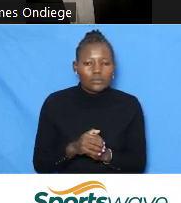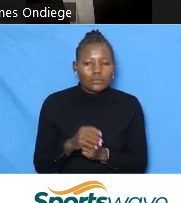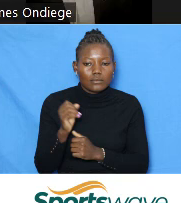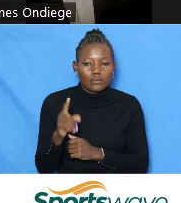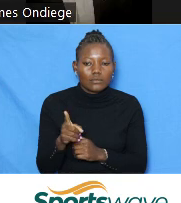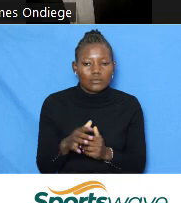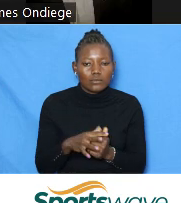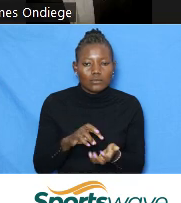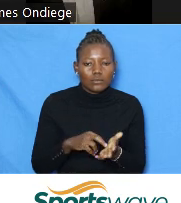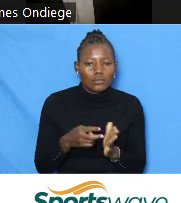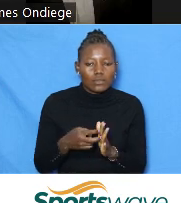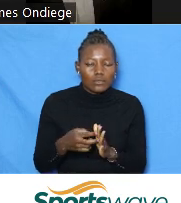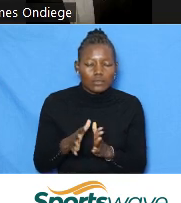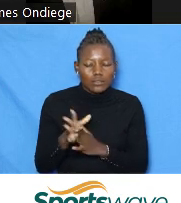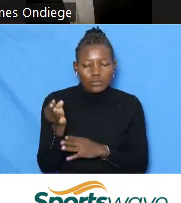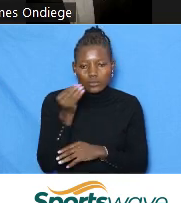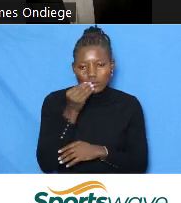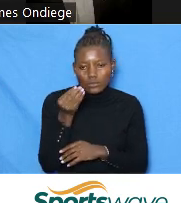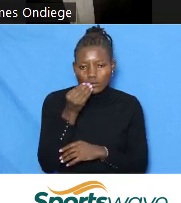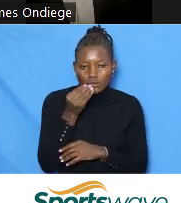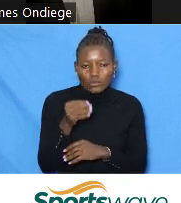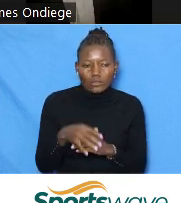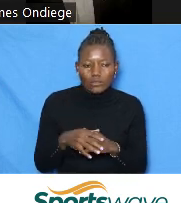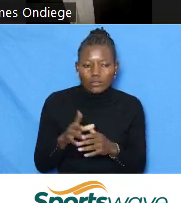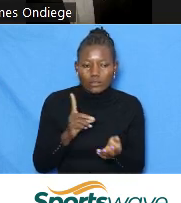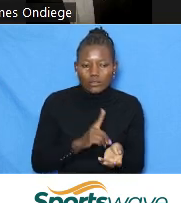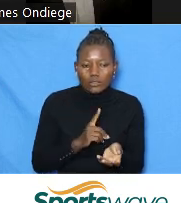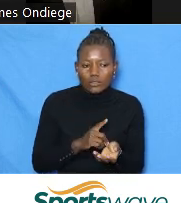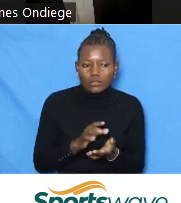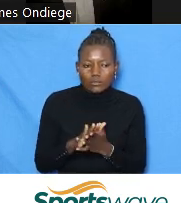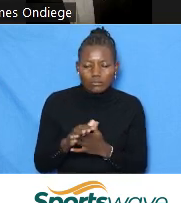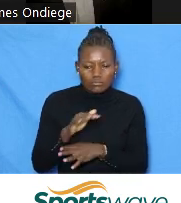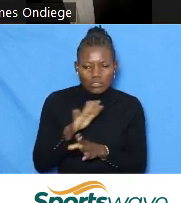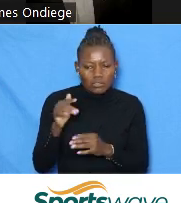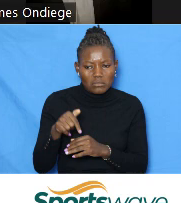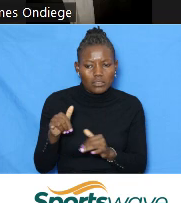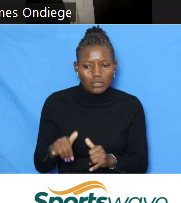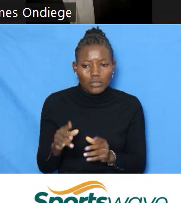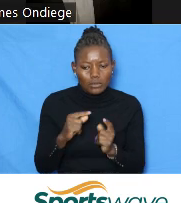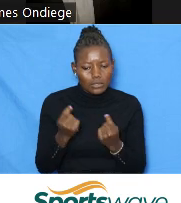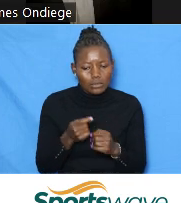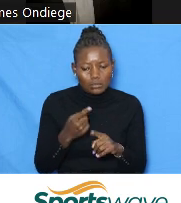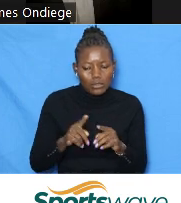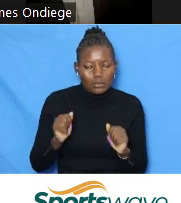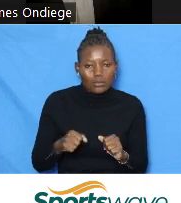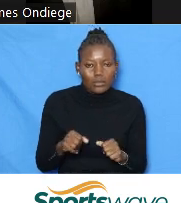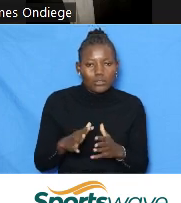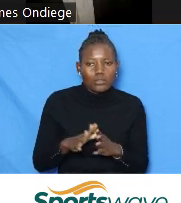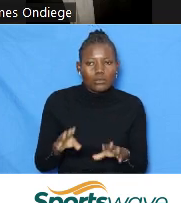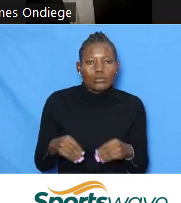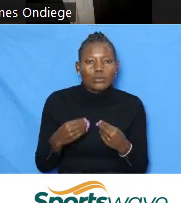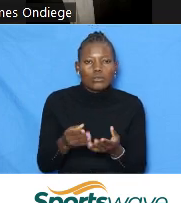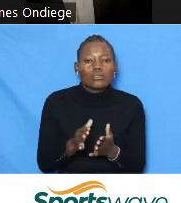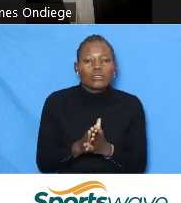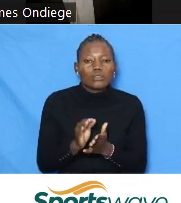contact nutritionists and have team visits by nutritionists. They don't necessarily have to stay with your team, But what they can do is they can give you,